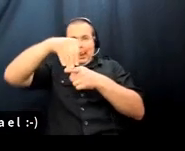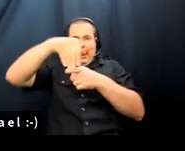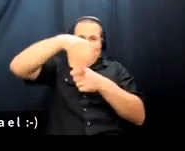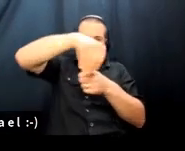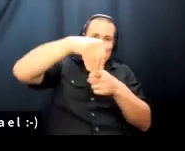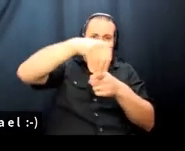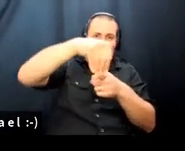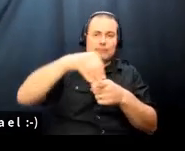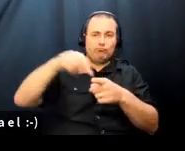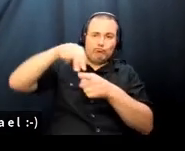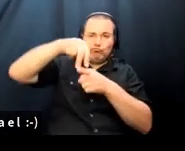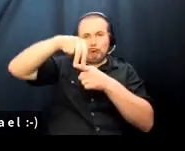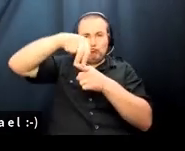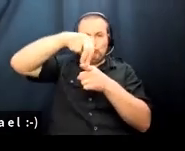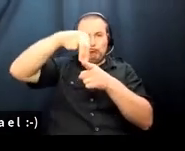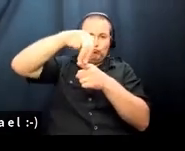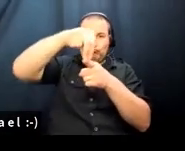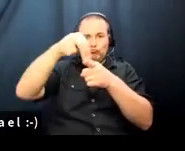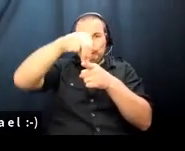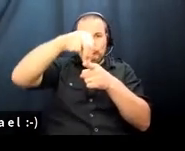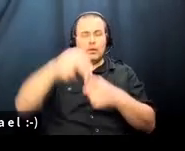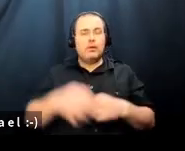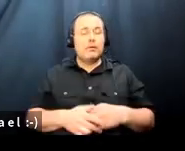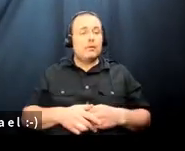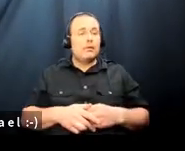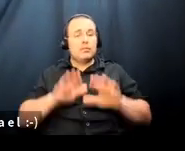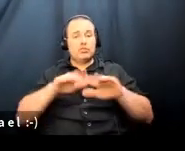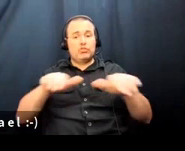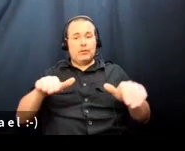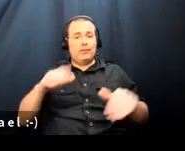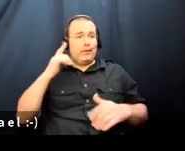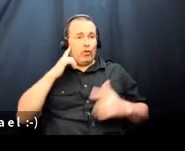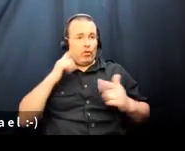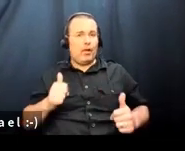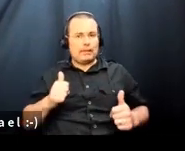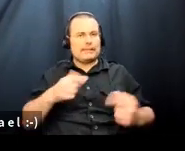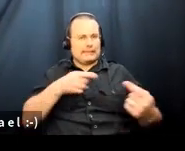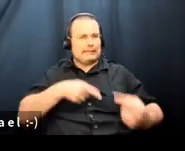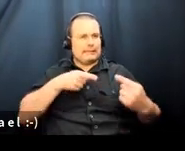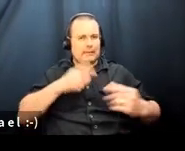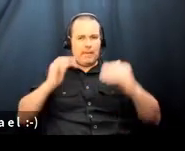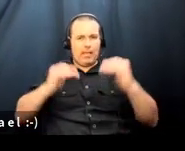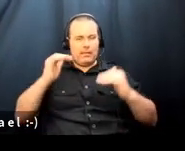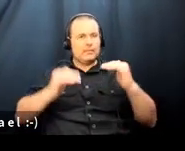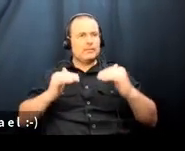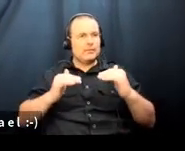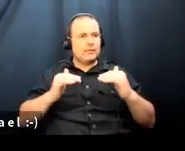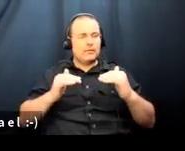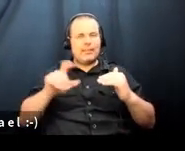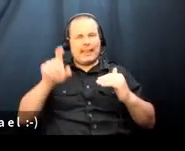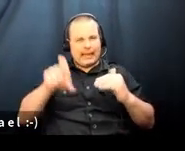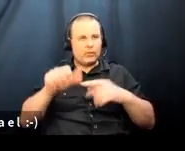likely to have problems with balance, they need to work on it. Help them stand on one